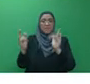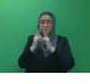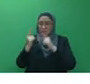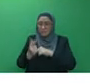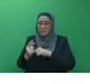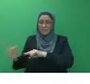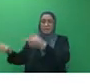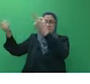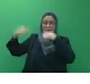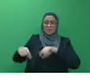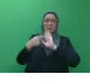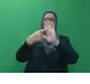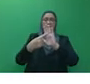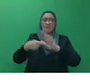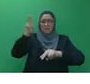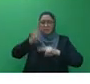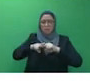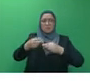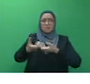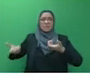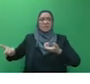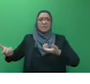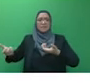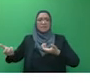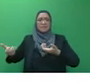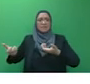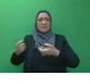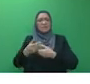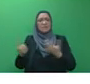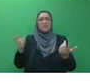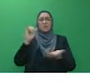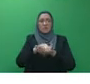show up to the show and they have to be separated